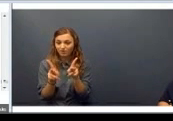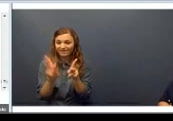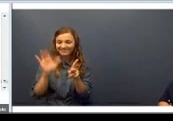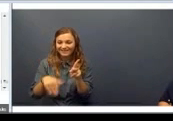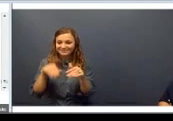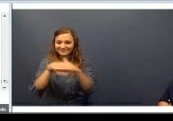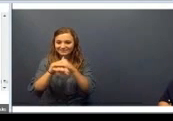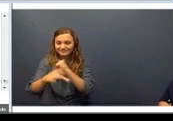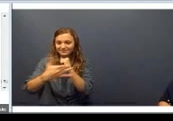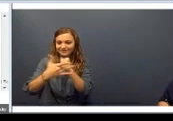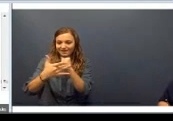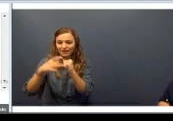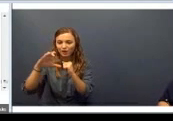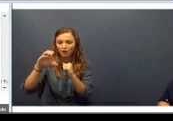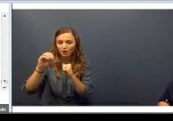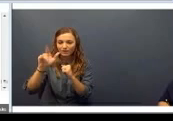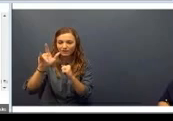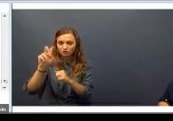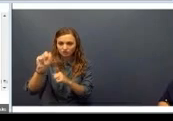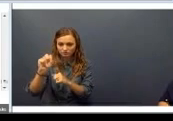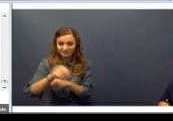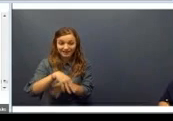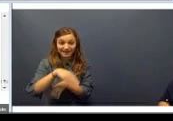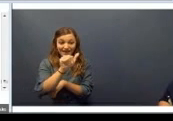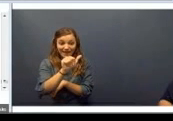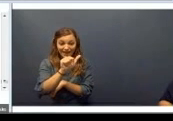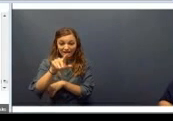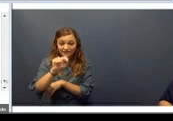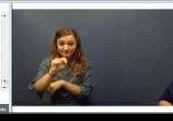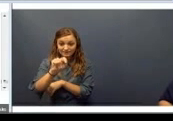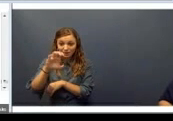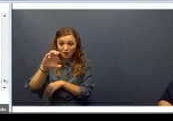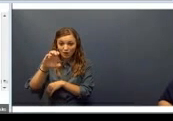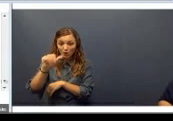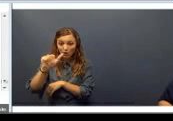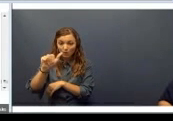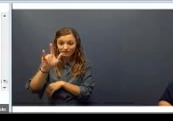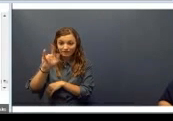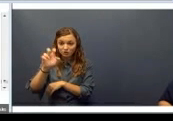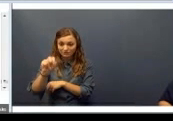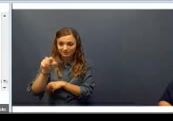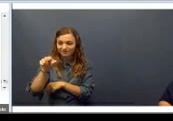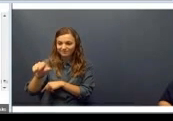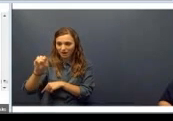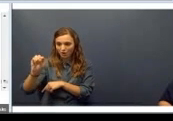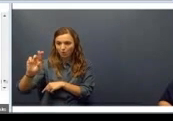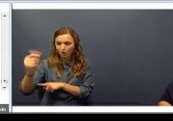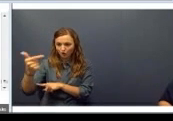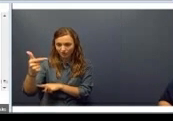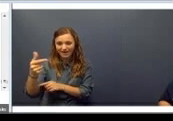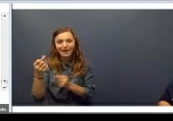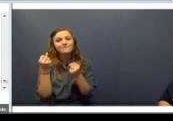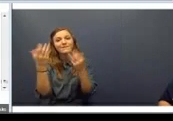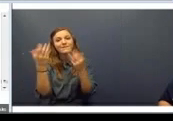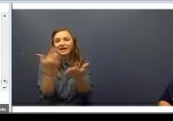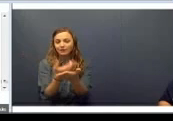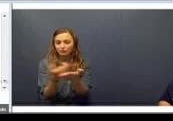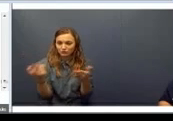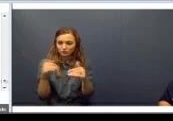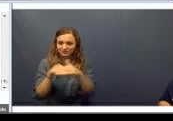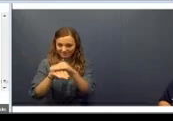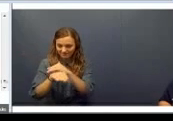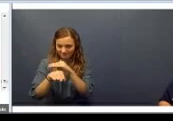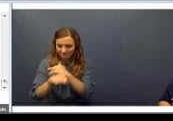check that out at the Accessible Technology Coalition, which is atcoalition.org. And there's lots of resources